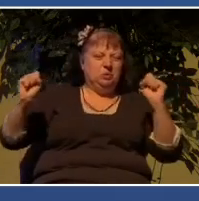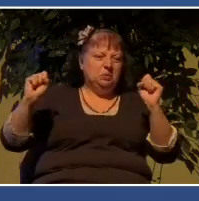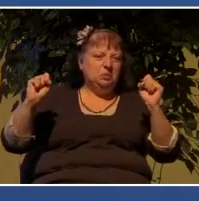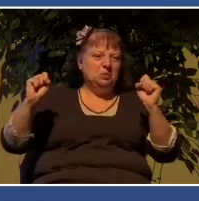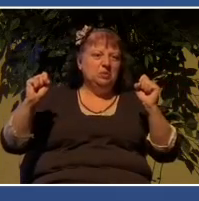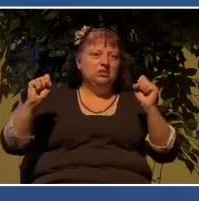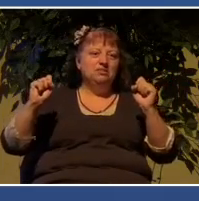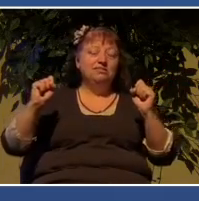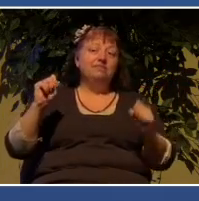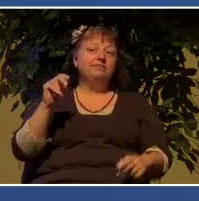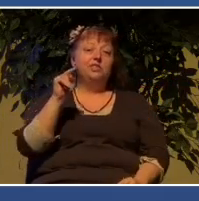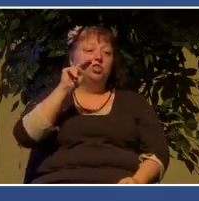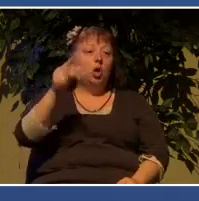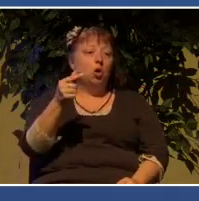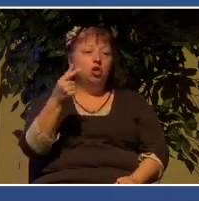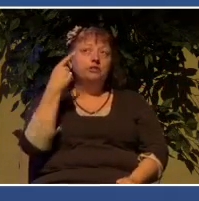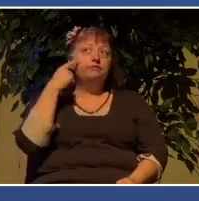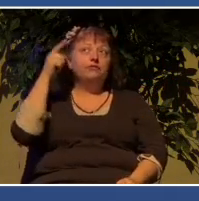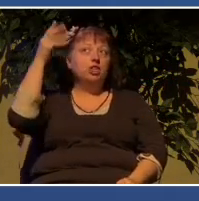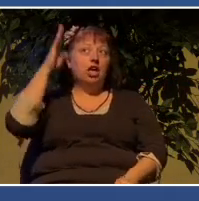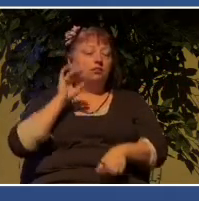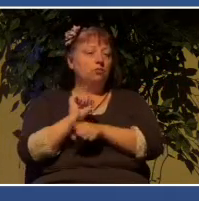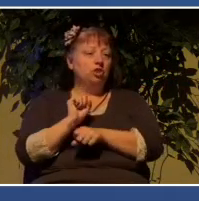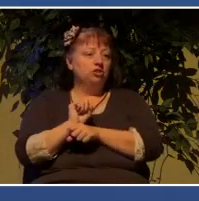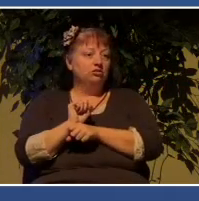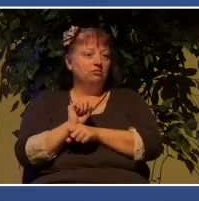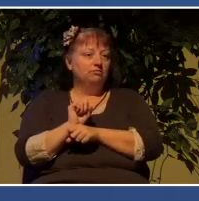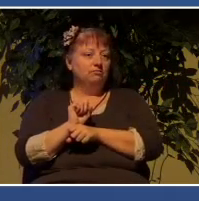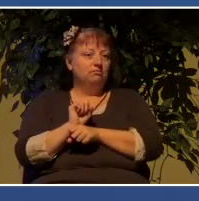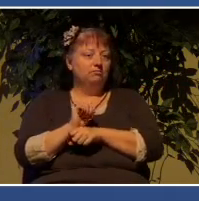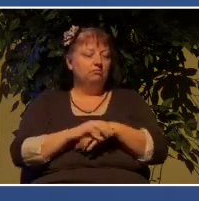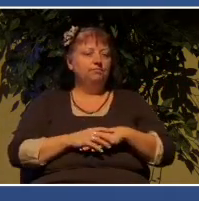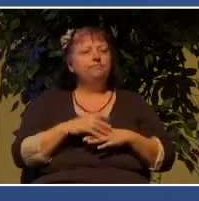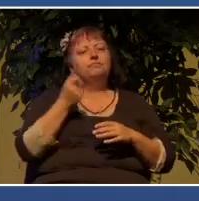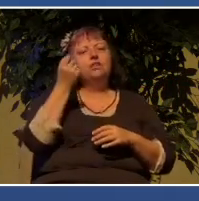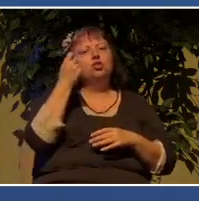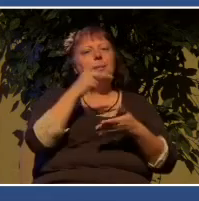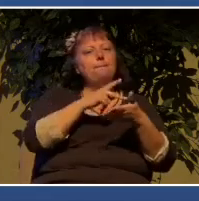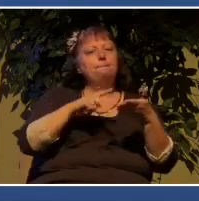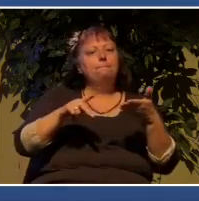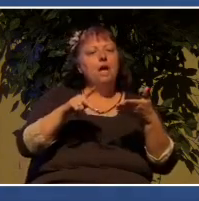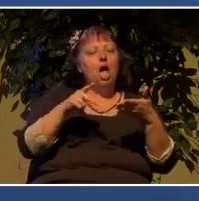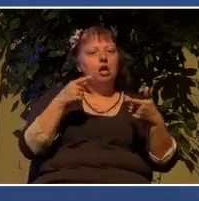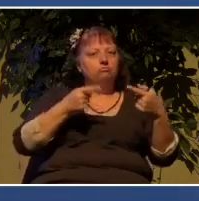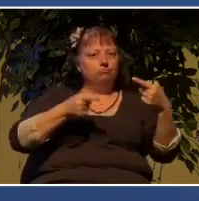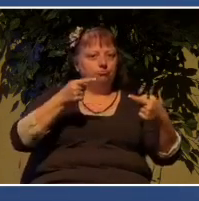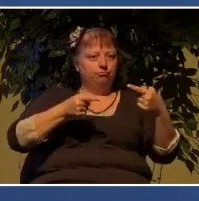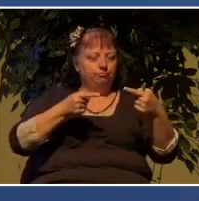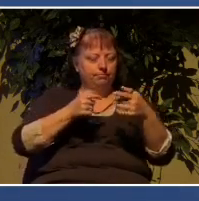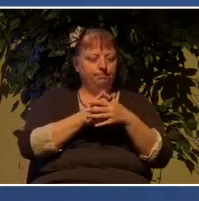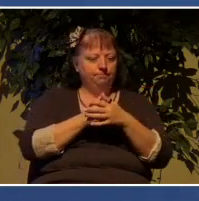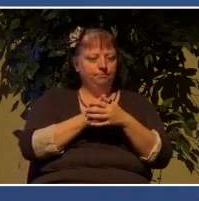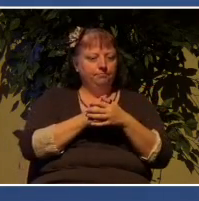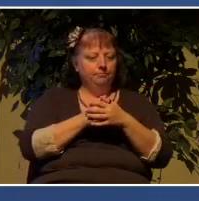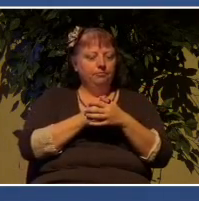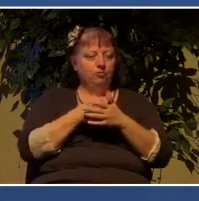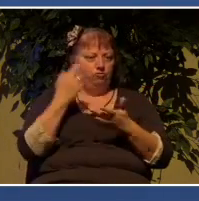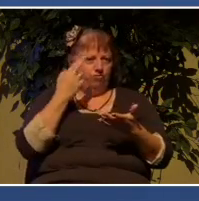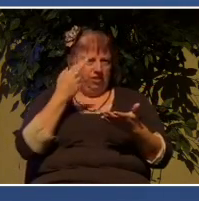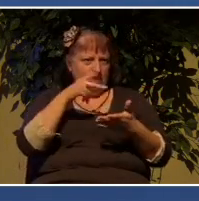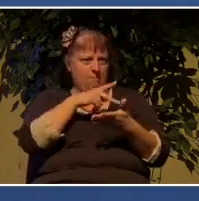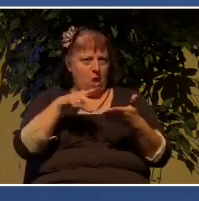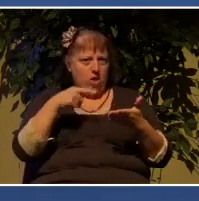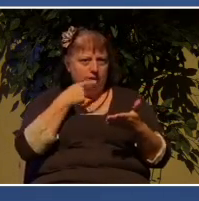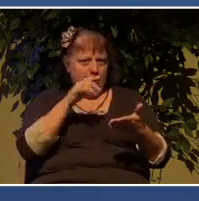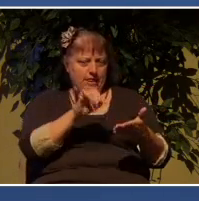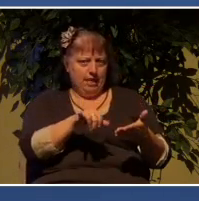Now understand his argument here. His argument is this. The reason he puts it this way